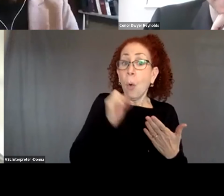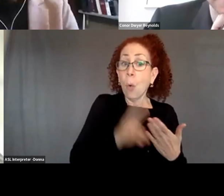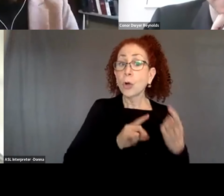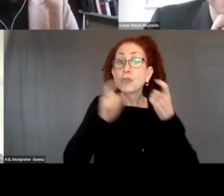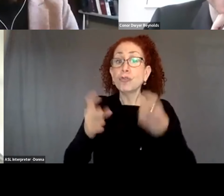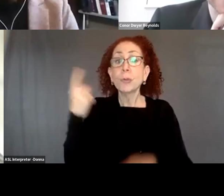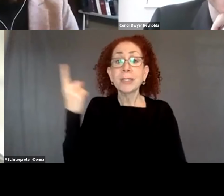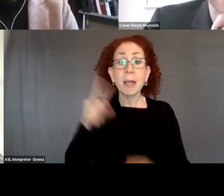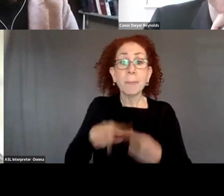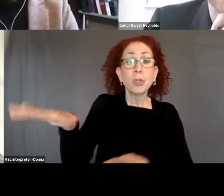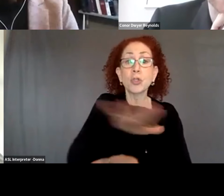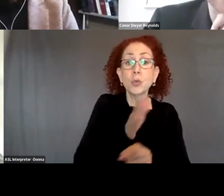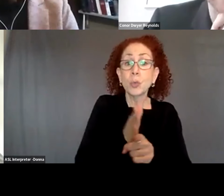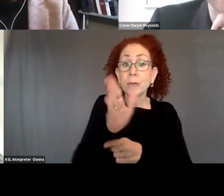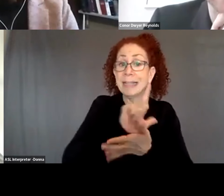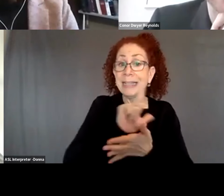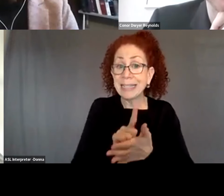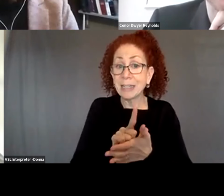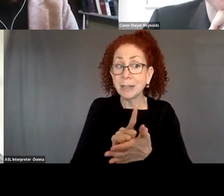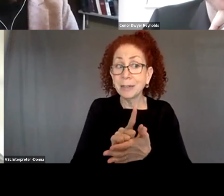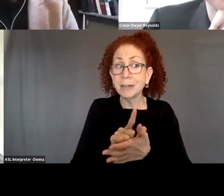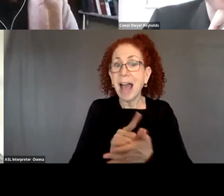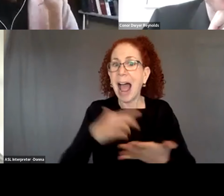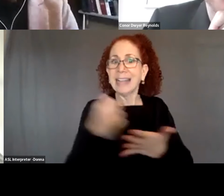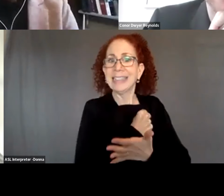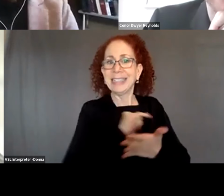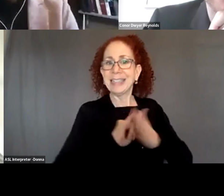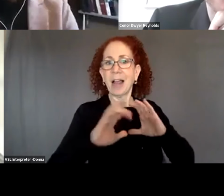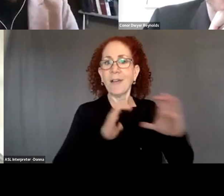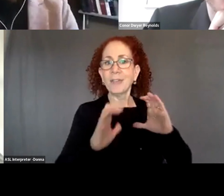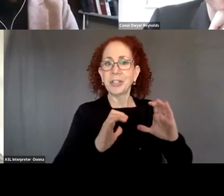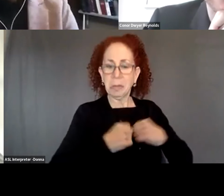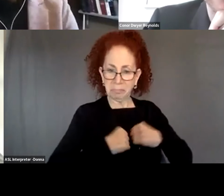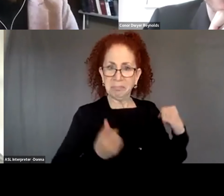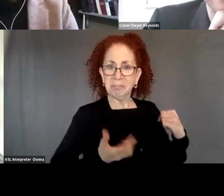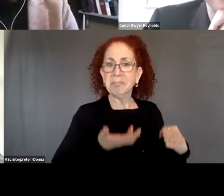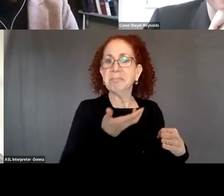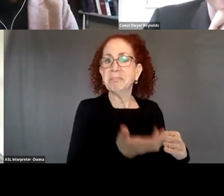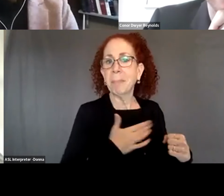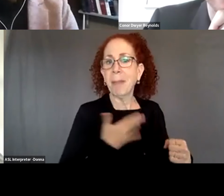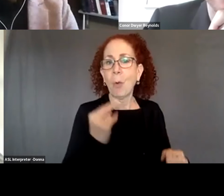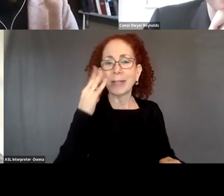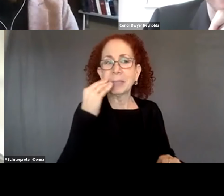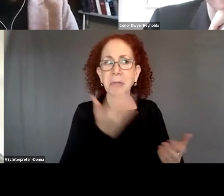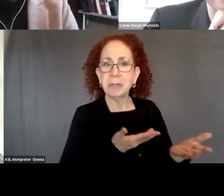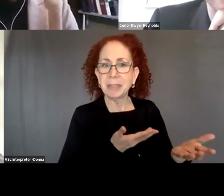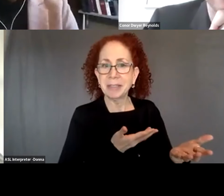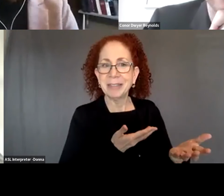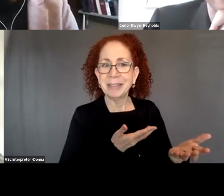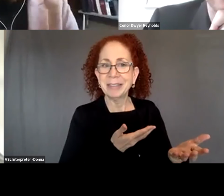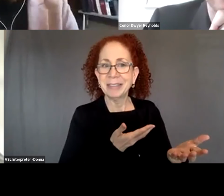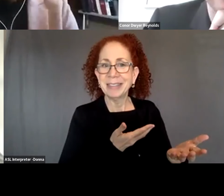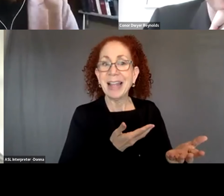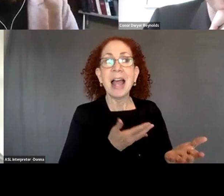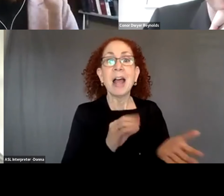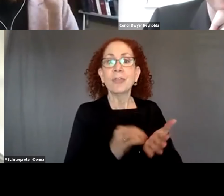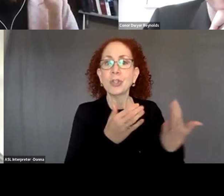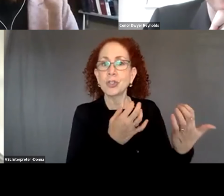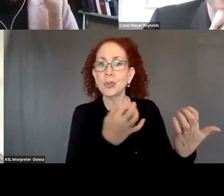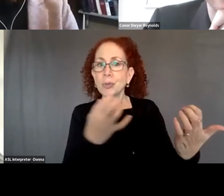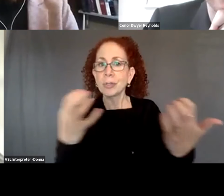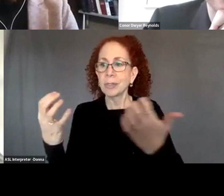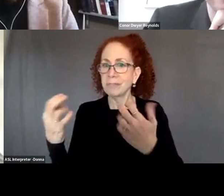make to the legal profession, I can seed the conversation with my own experiences and then watch my students